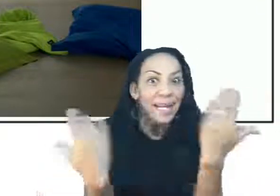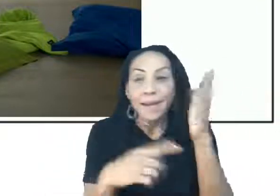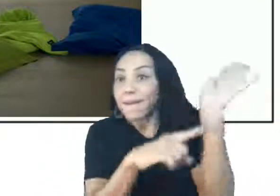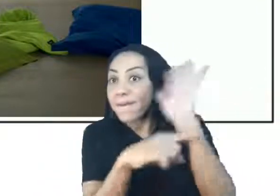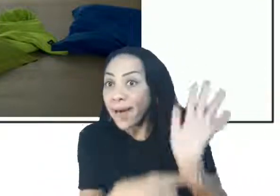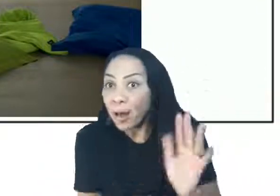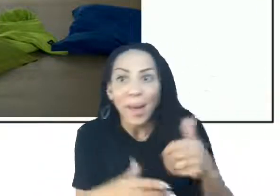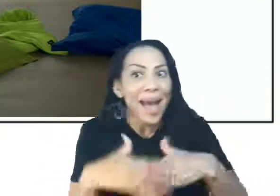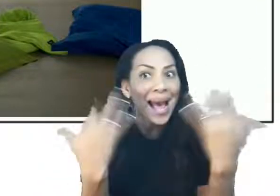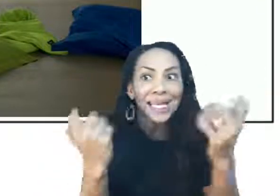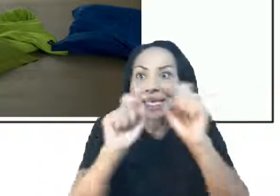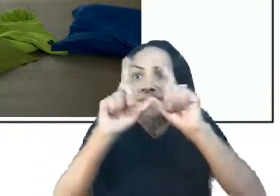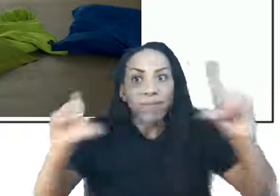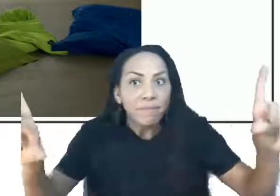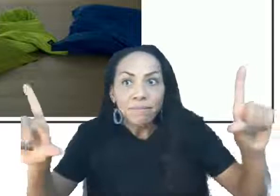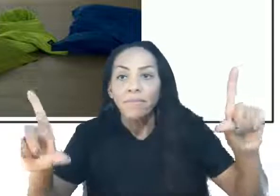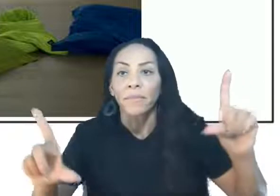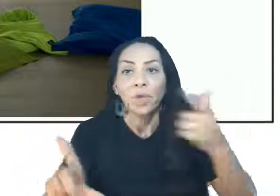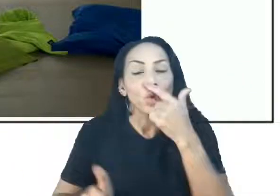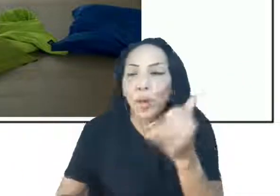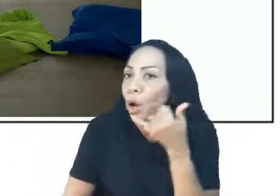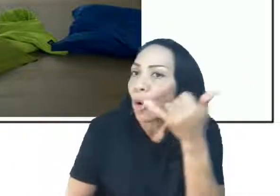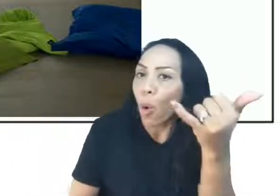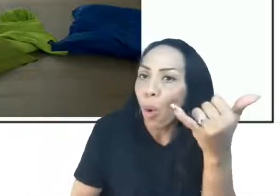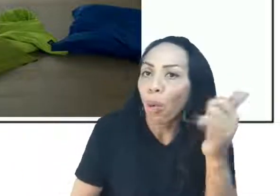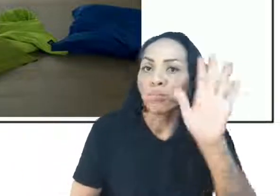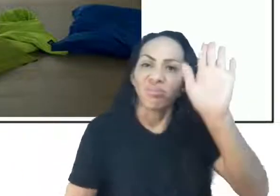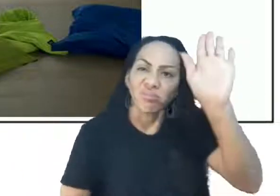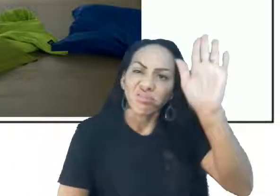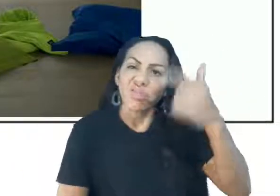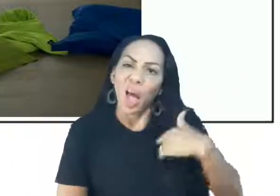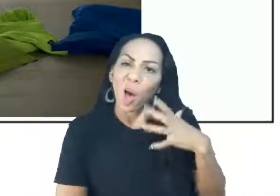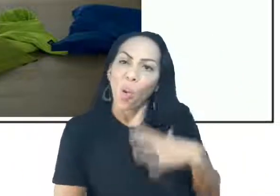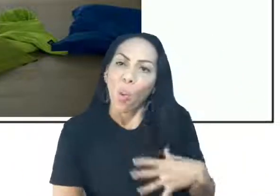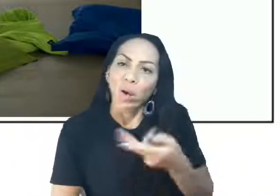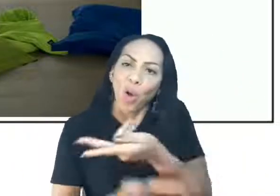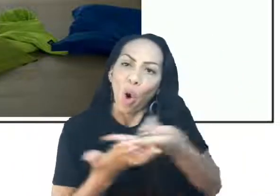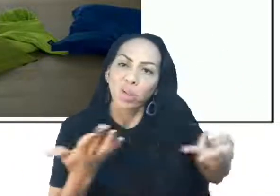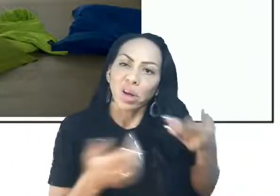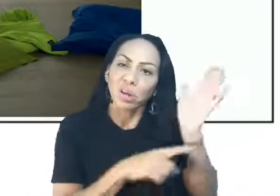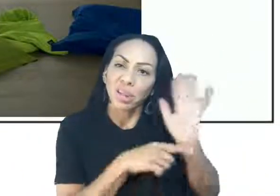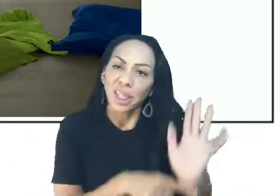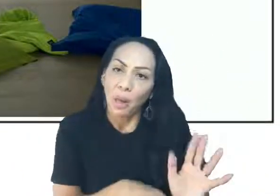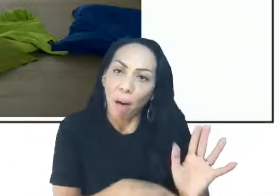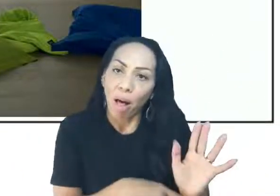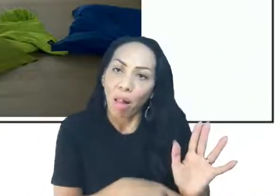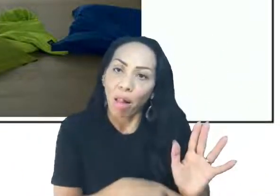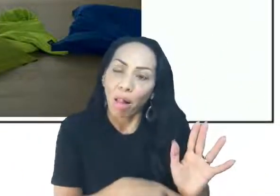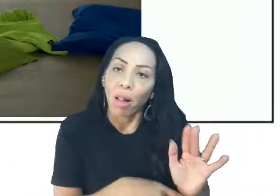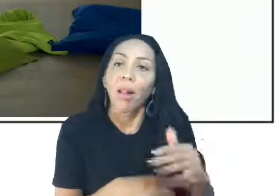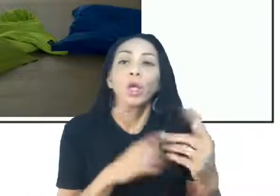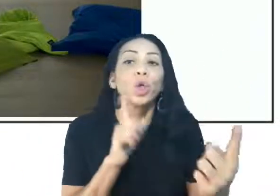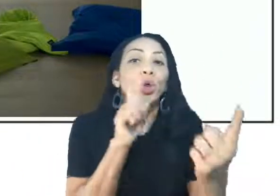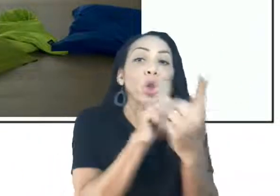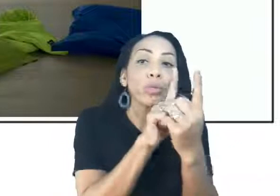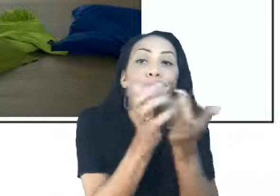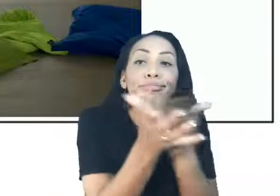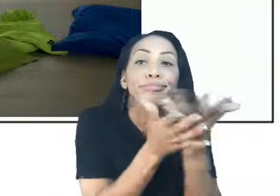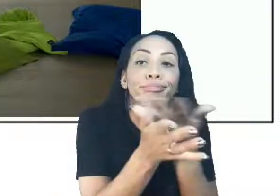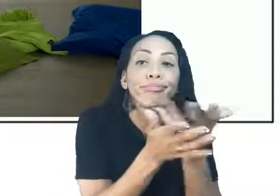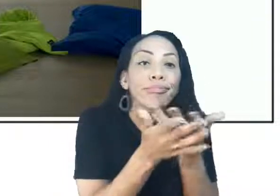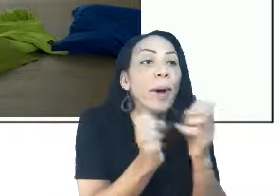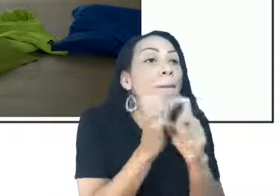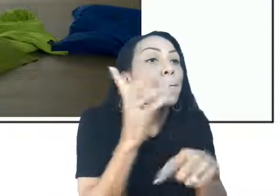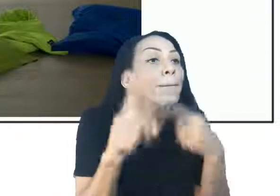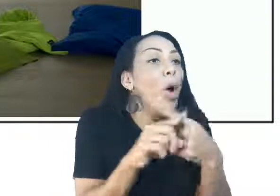any film, you can call Watershed and say, I'd like to do horizontal cinema, or you can talk to people at the box office and ask for a yoga mat or